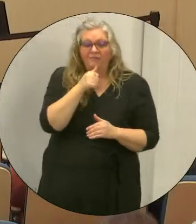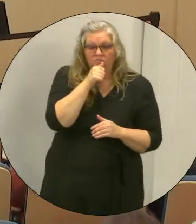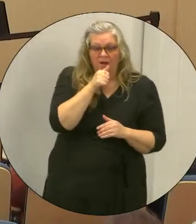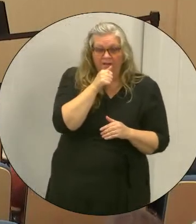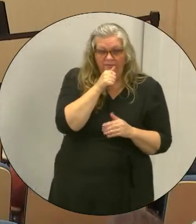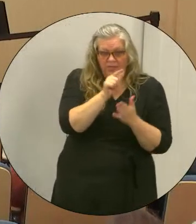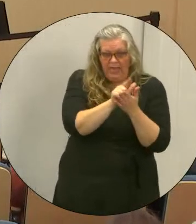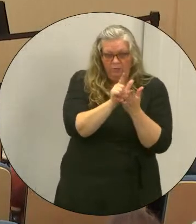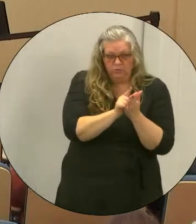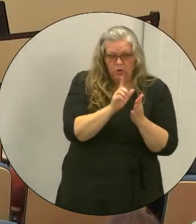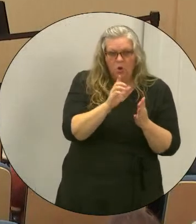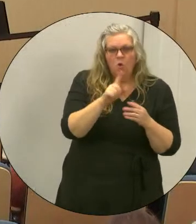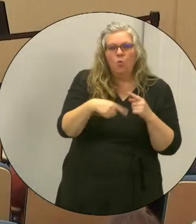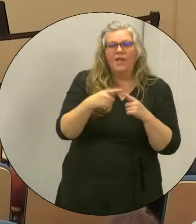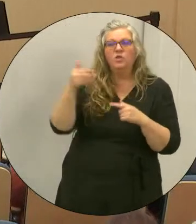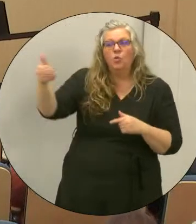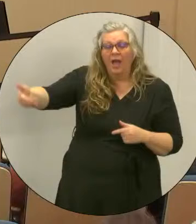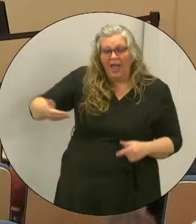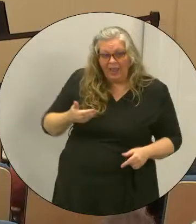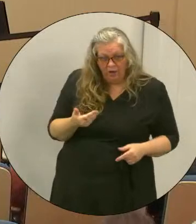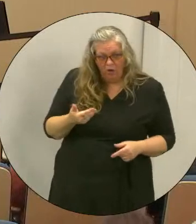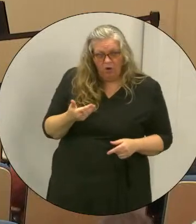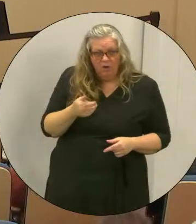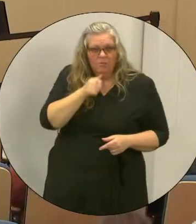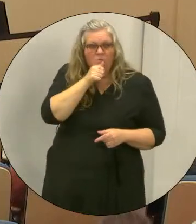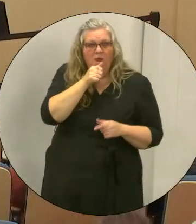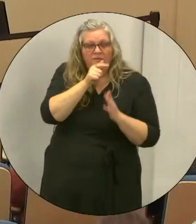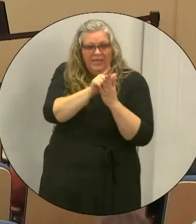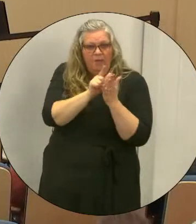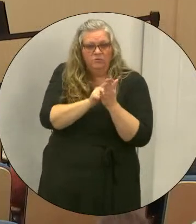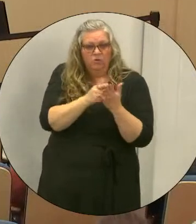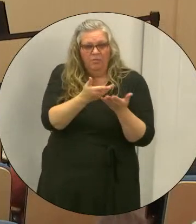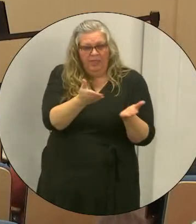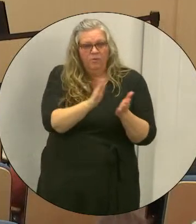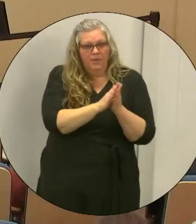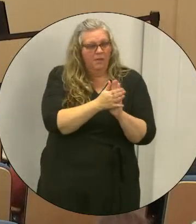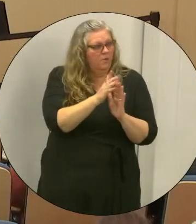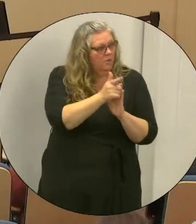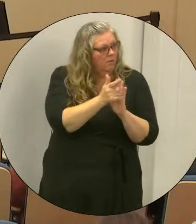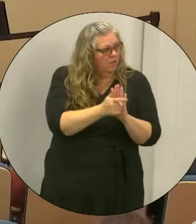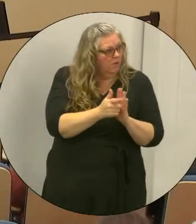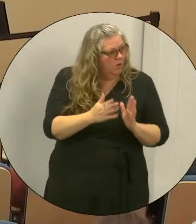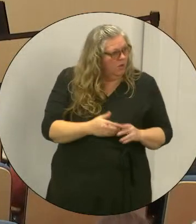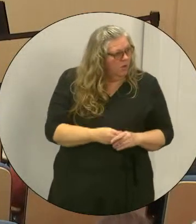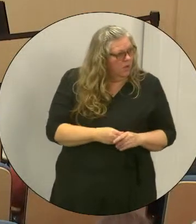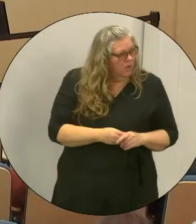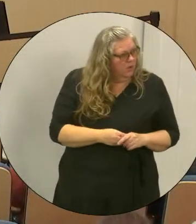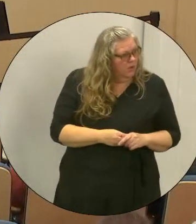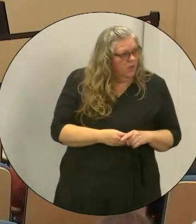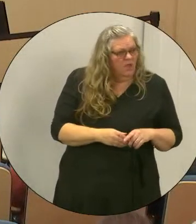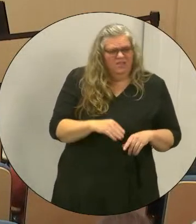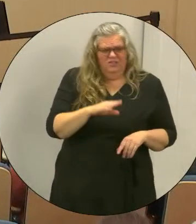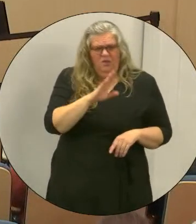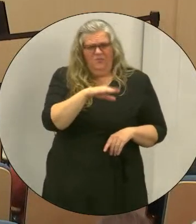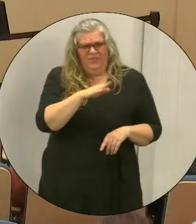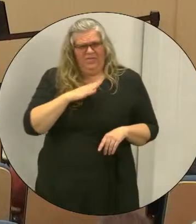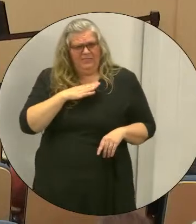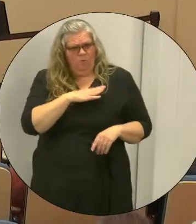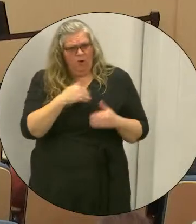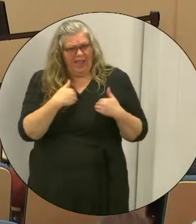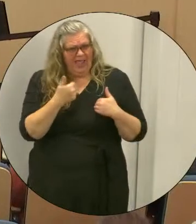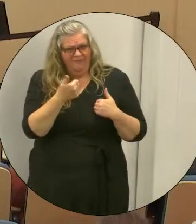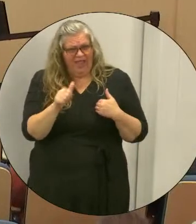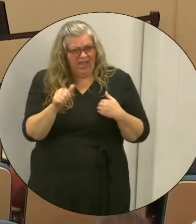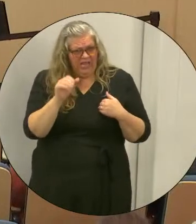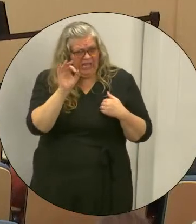the minute you do hire private counsel, they would be your counsel. Will the board have any input on who